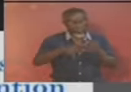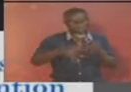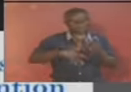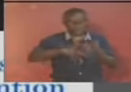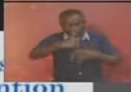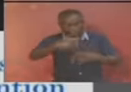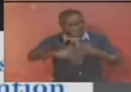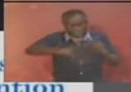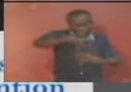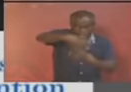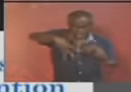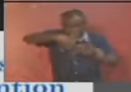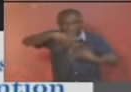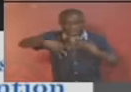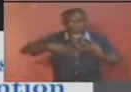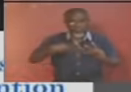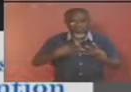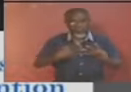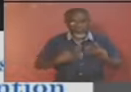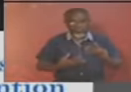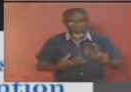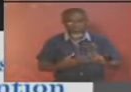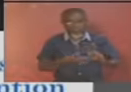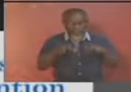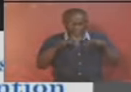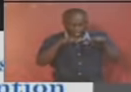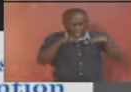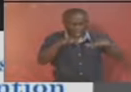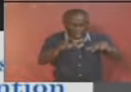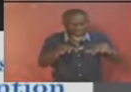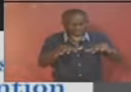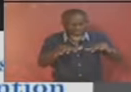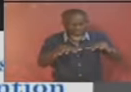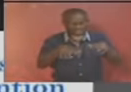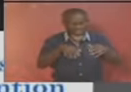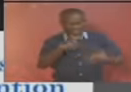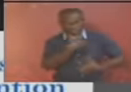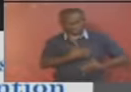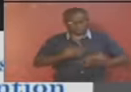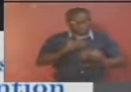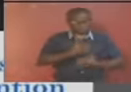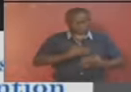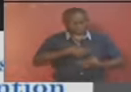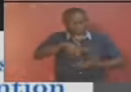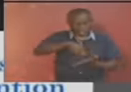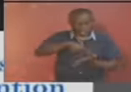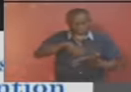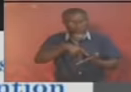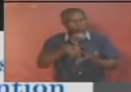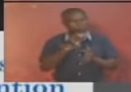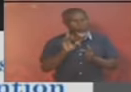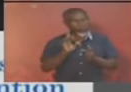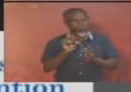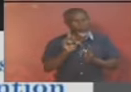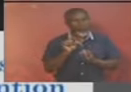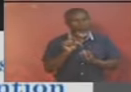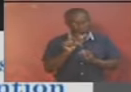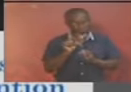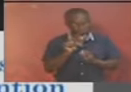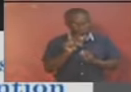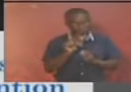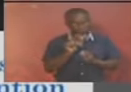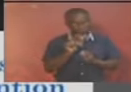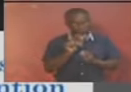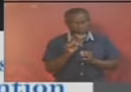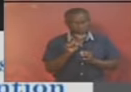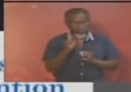love to have crowds and parties, and we know even down with our closed borders, we have a lot of